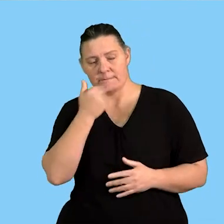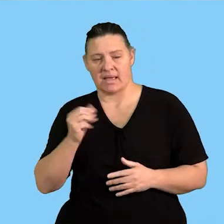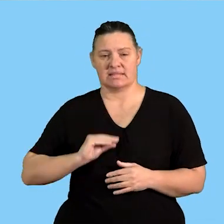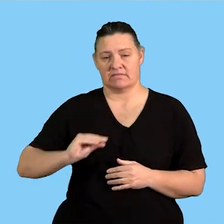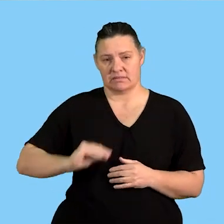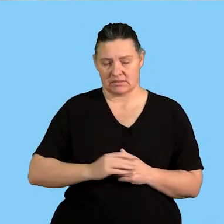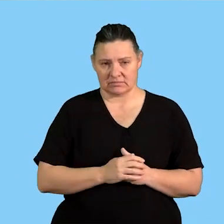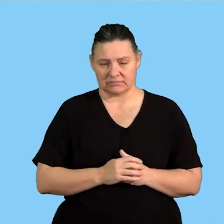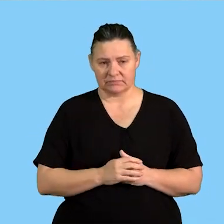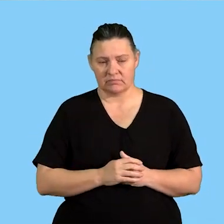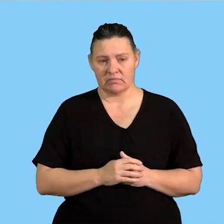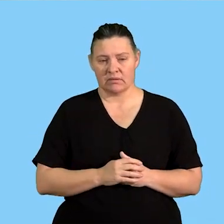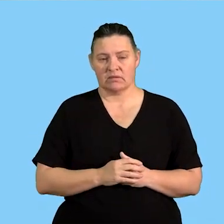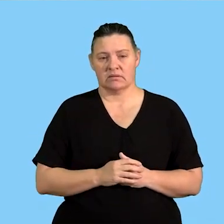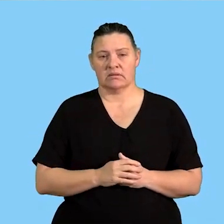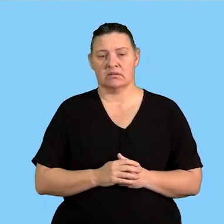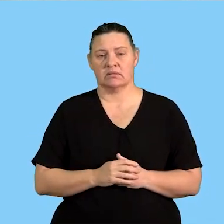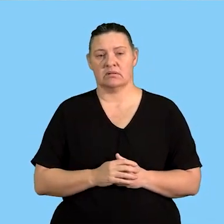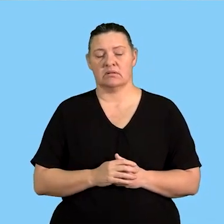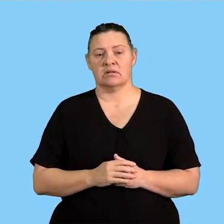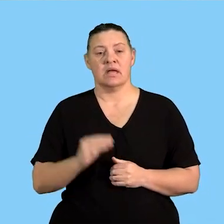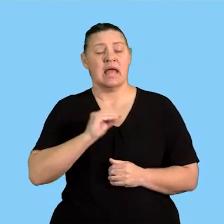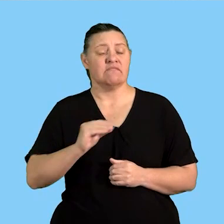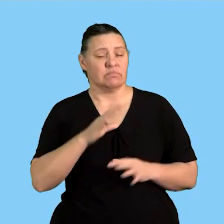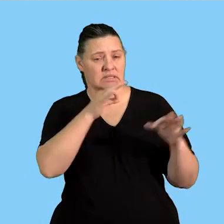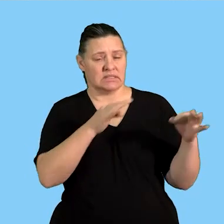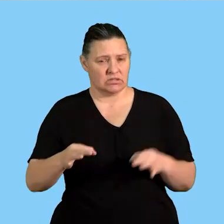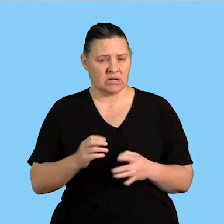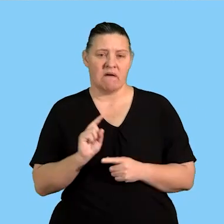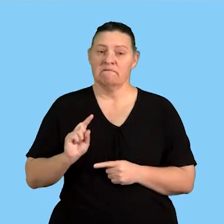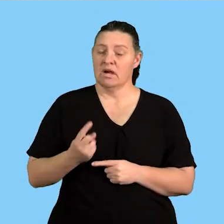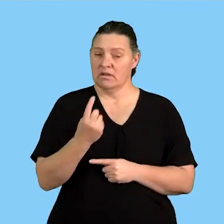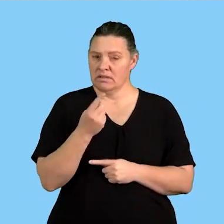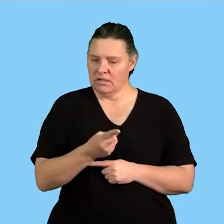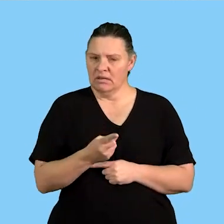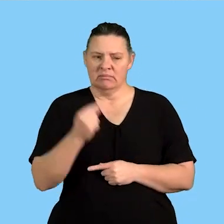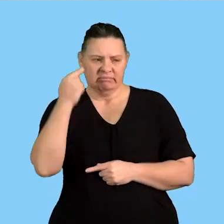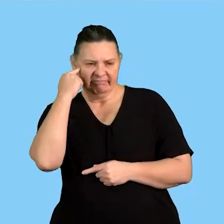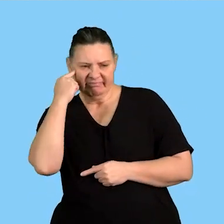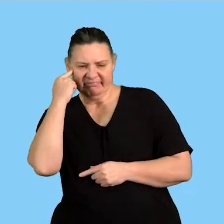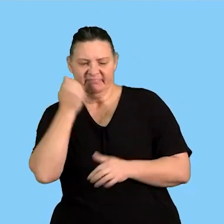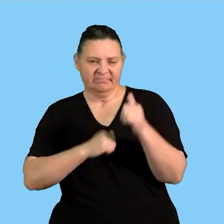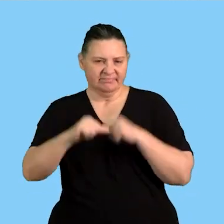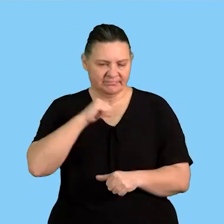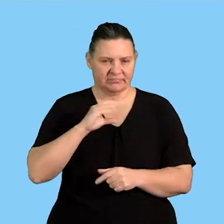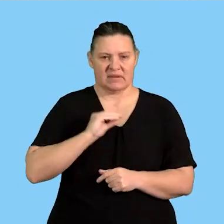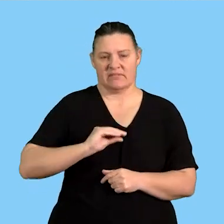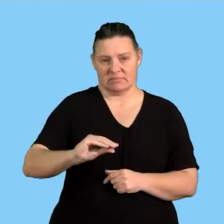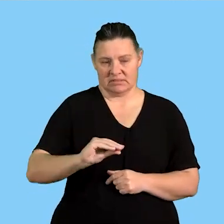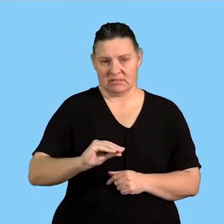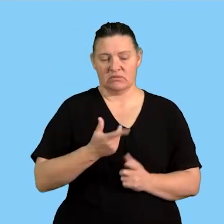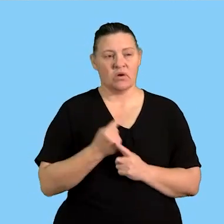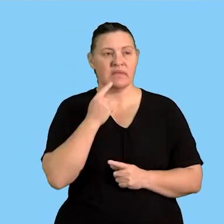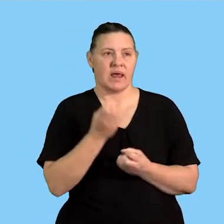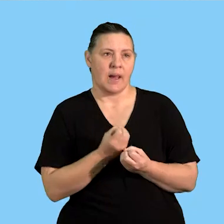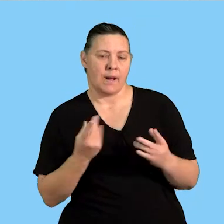investment for you? Now, investment decisions. The first part is to think about return on investment, to say how